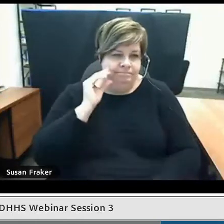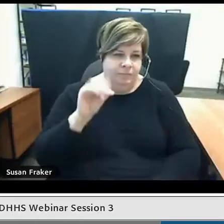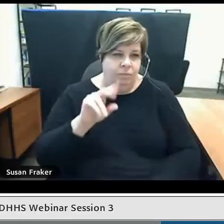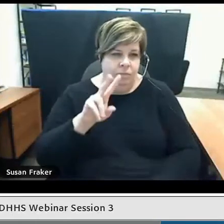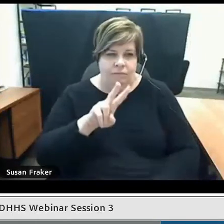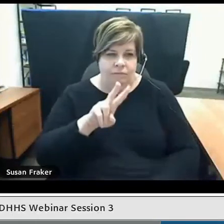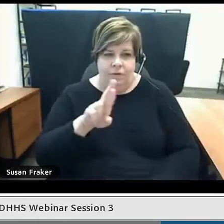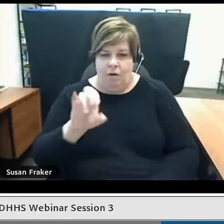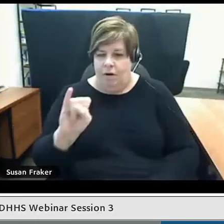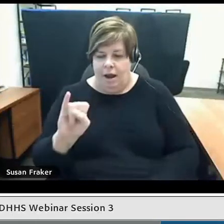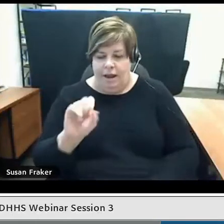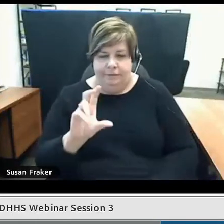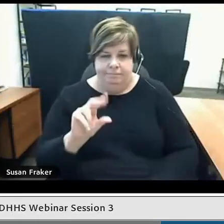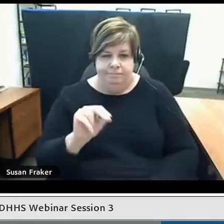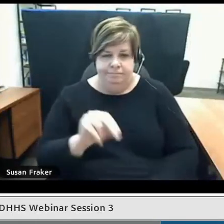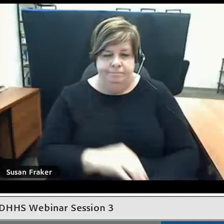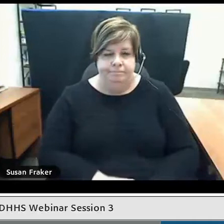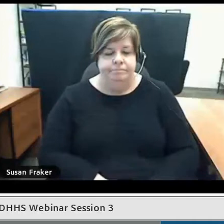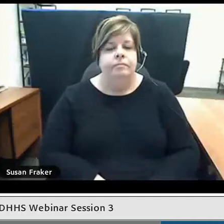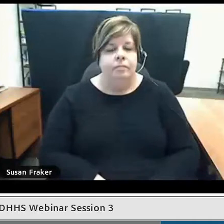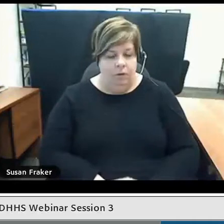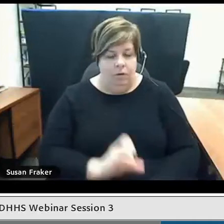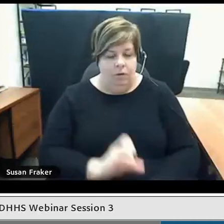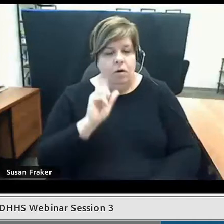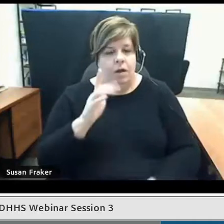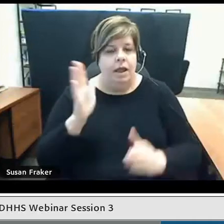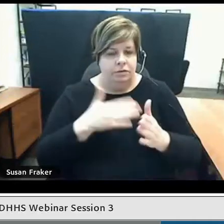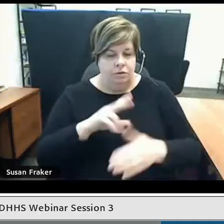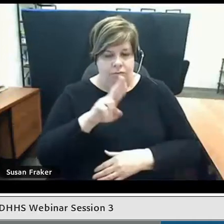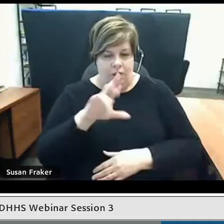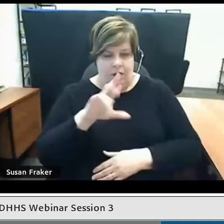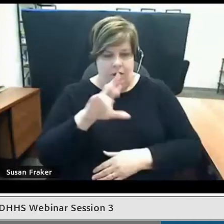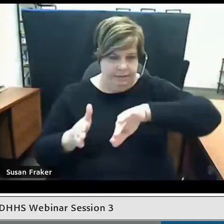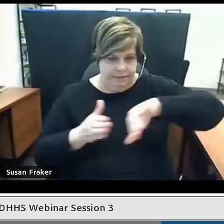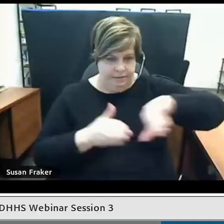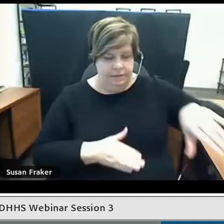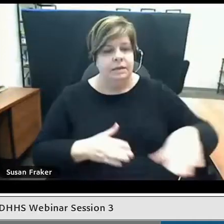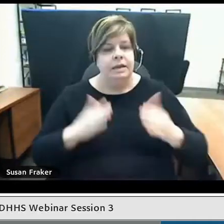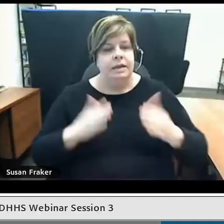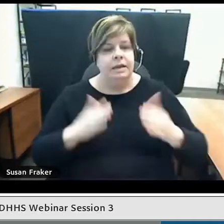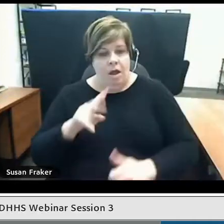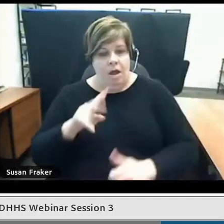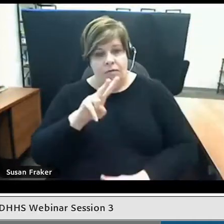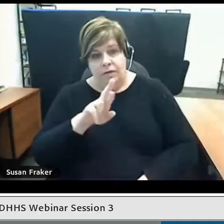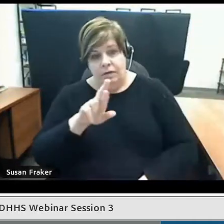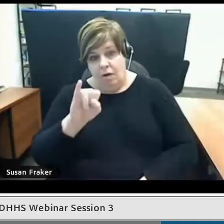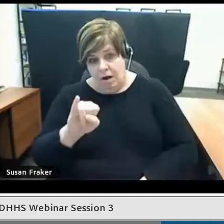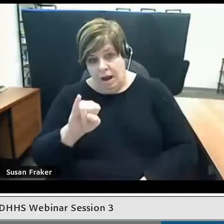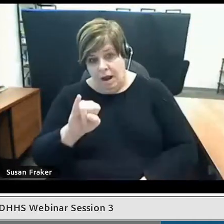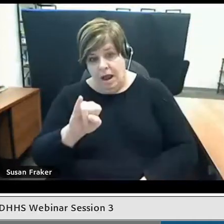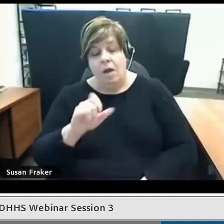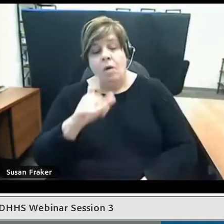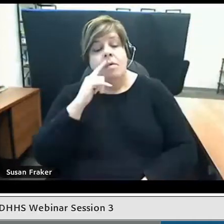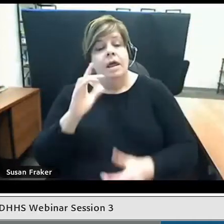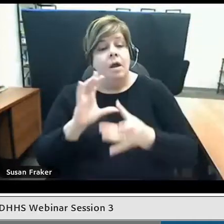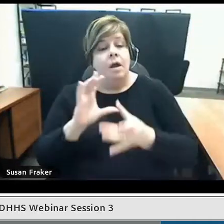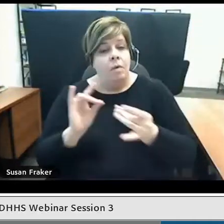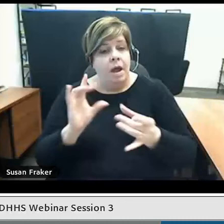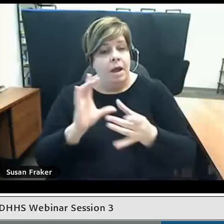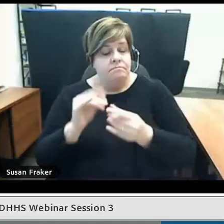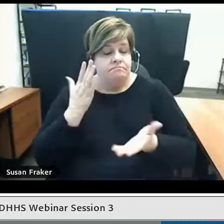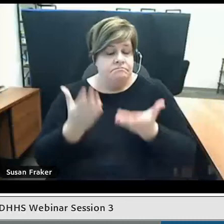VRI. Okay, great. So we'll move on then to video remote interpreting. One thing I did want to mention, and maybe it's a